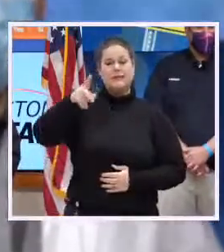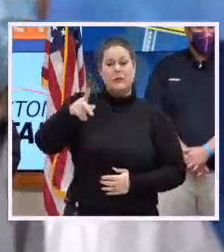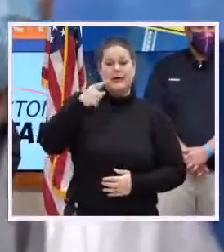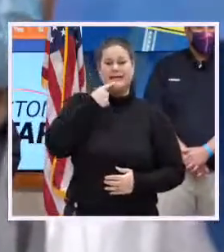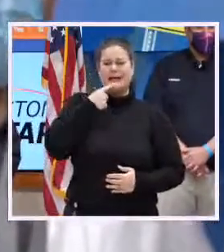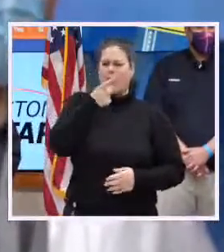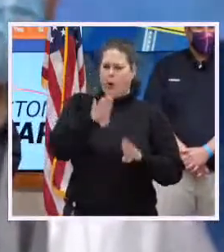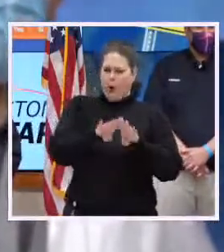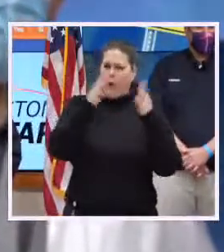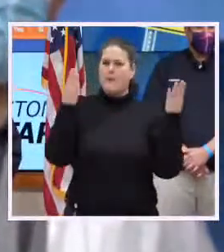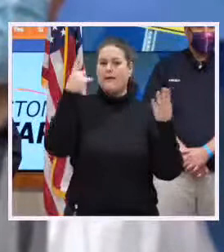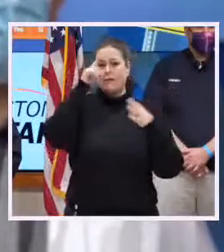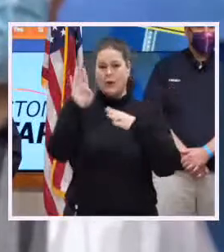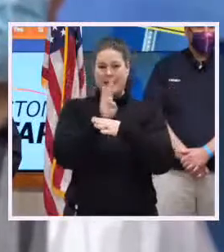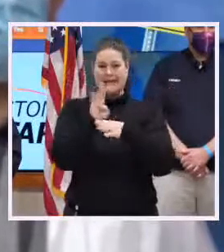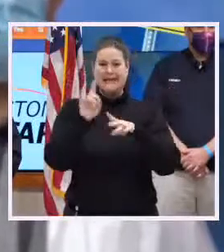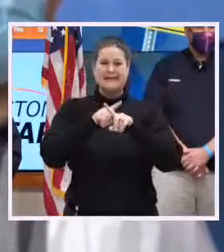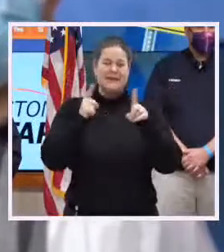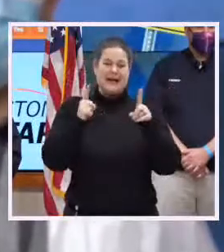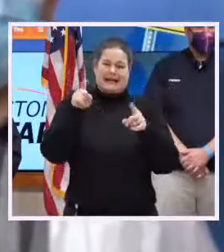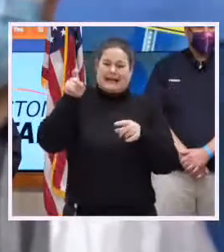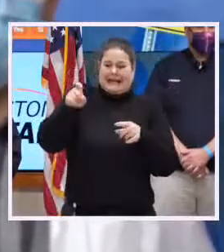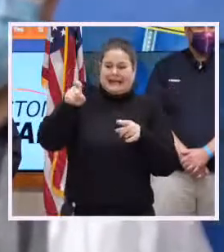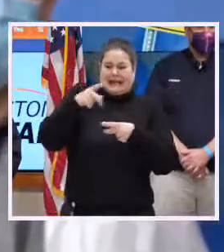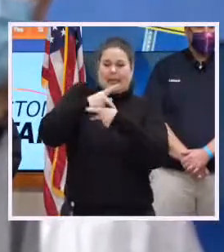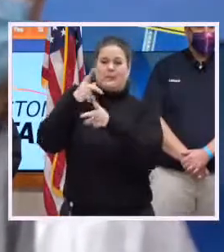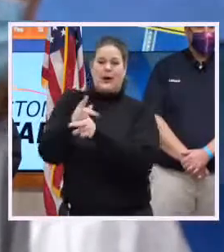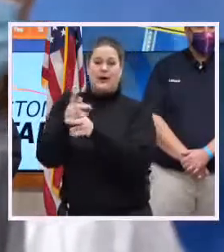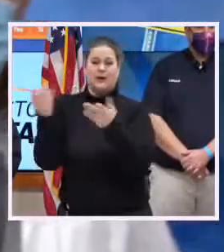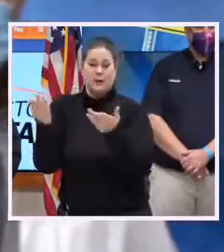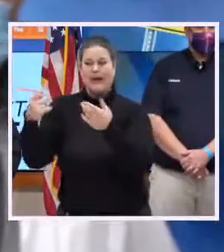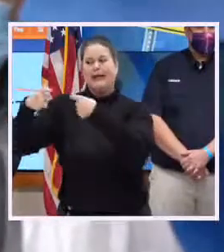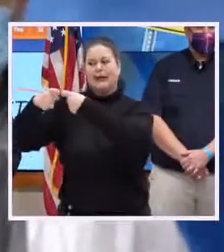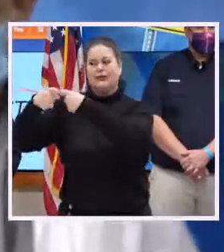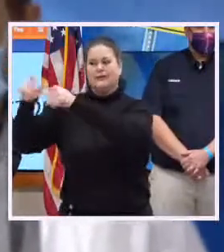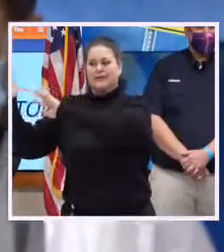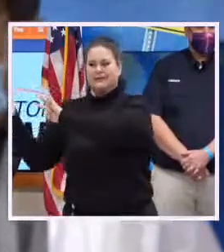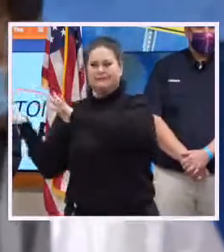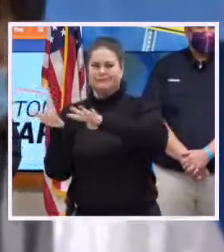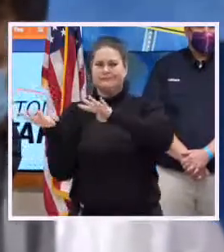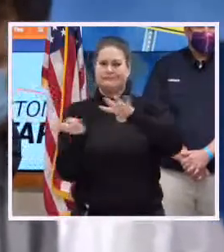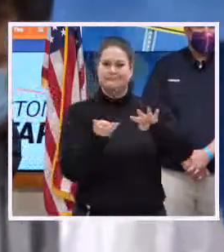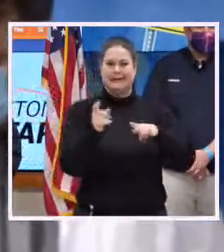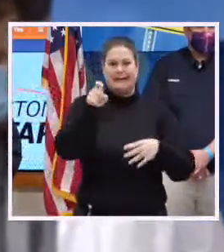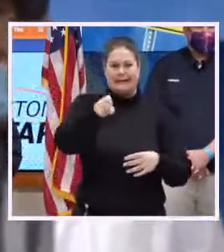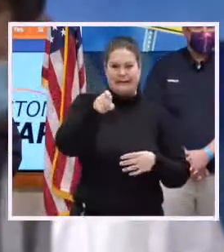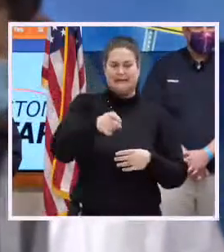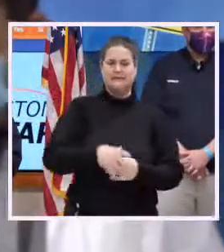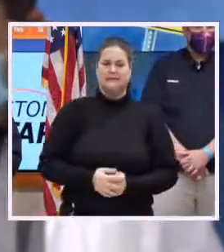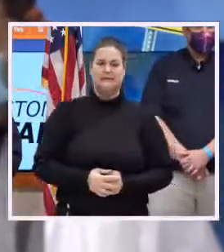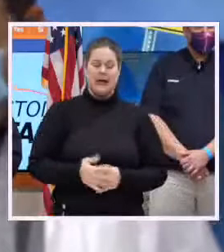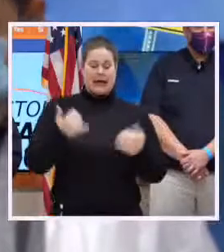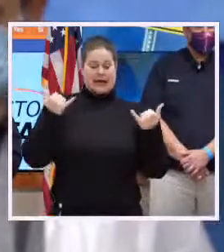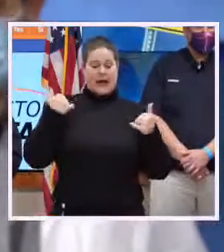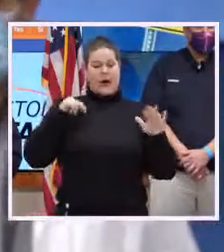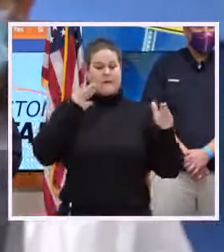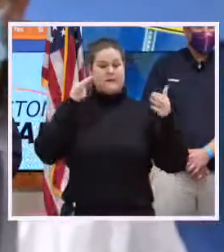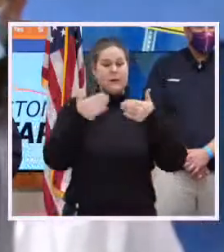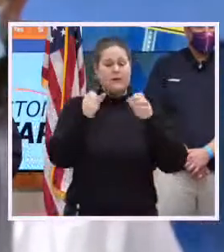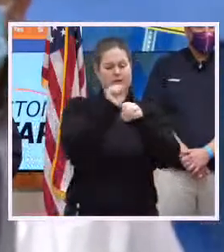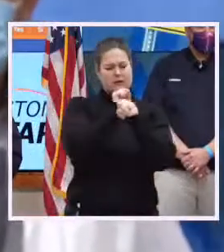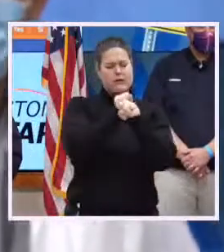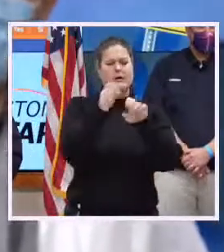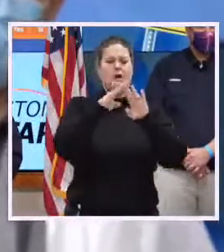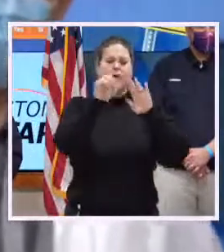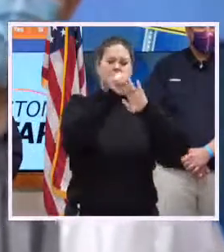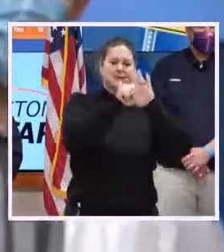for business, they just need the product being that electricity. Right now, I'm focused on working with the state and federal